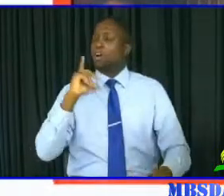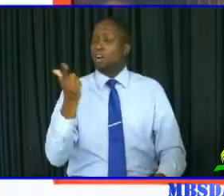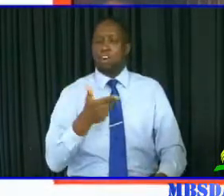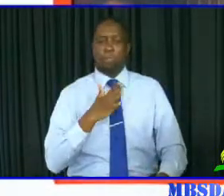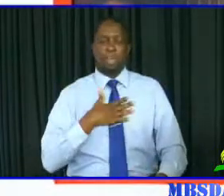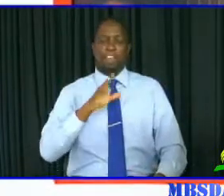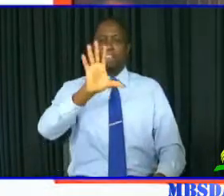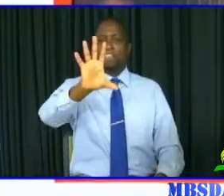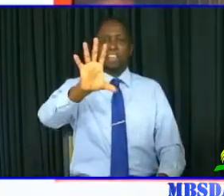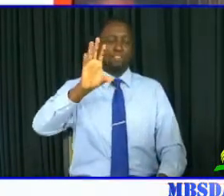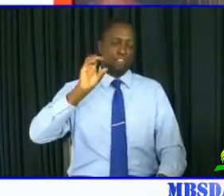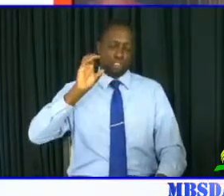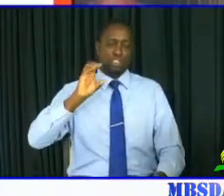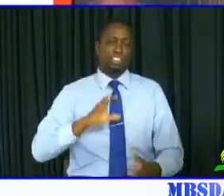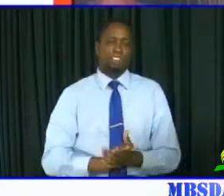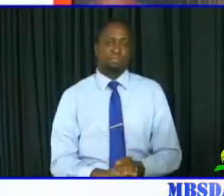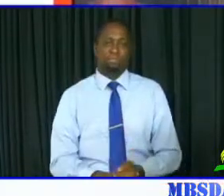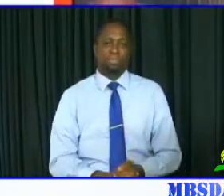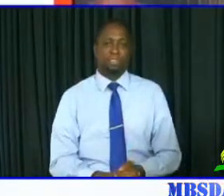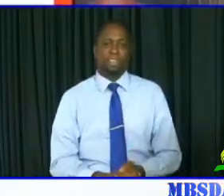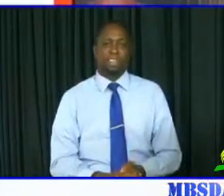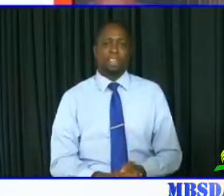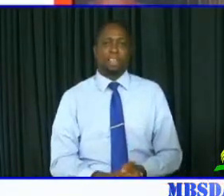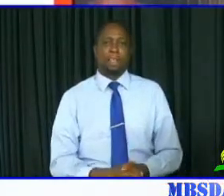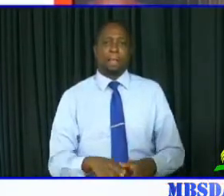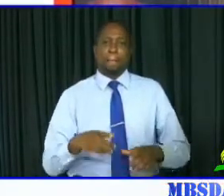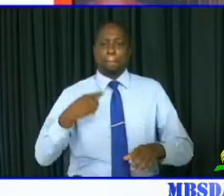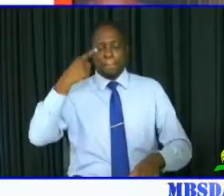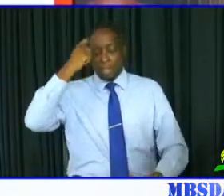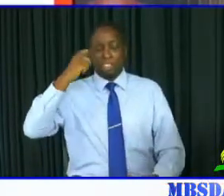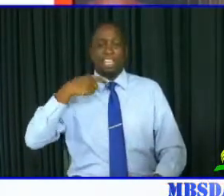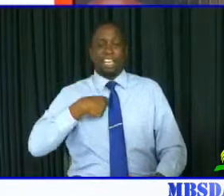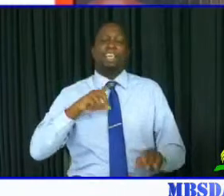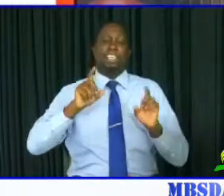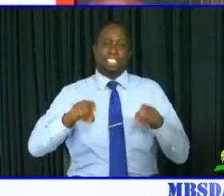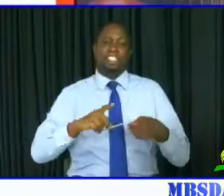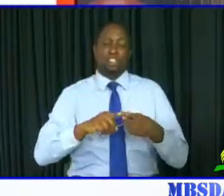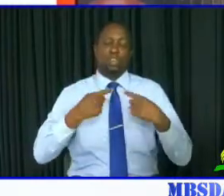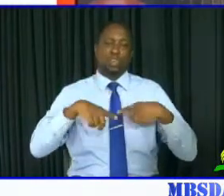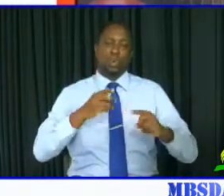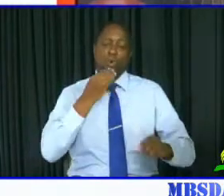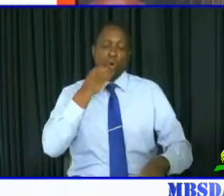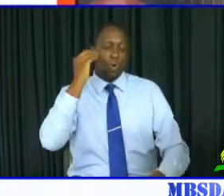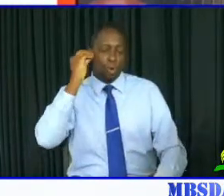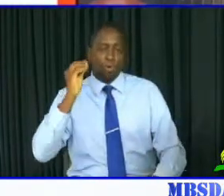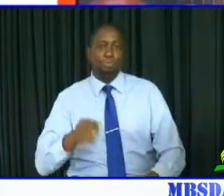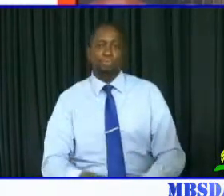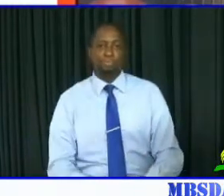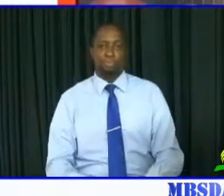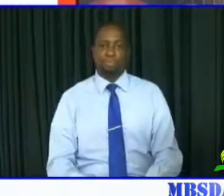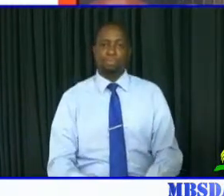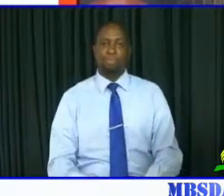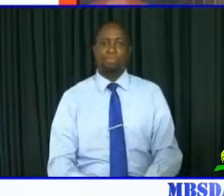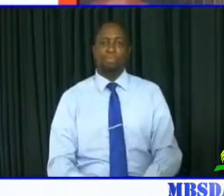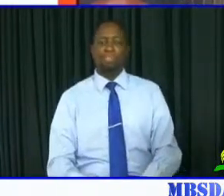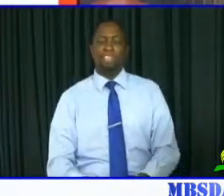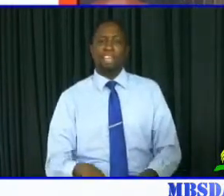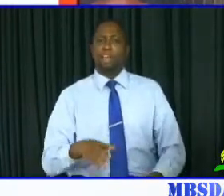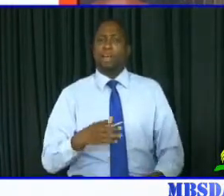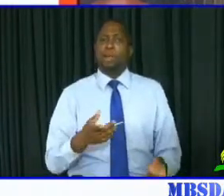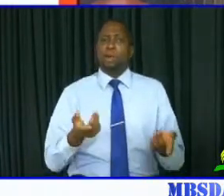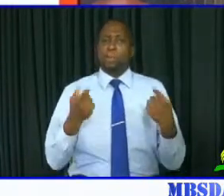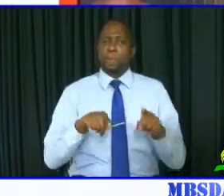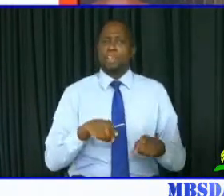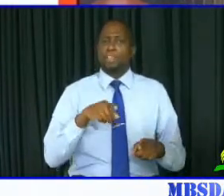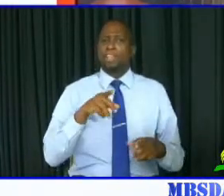home. When you're going home, even though you may go through difficult times, even though the bus may seem like